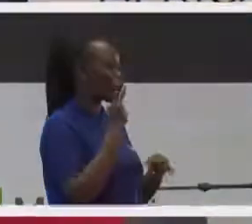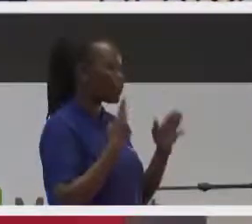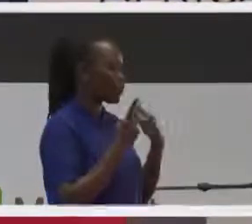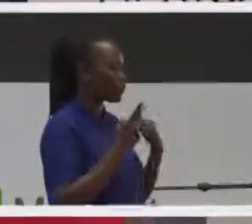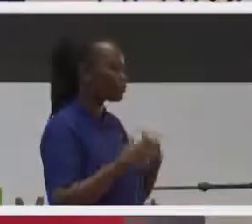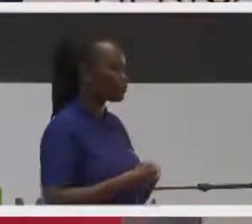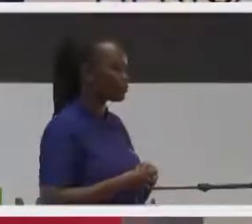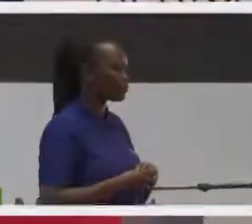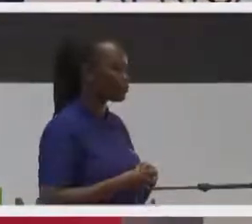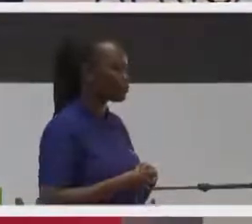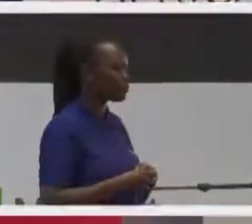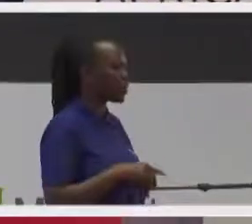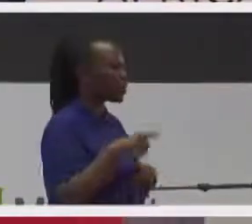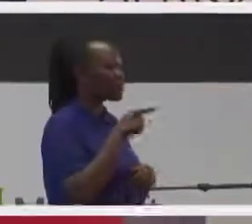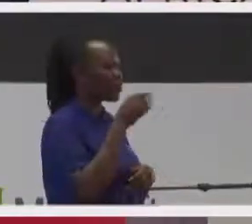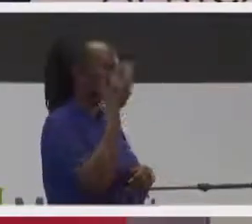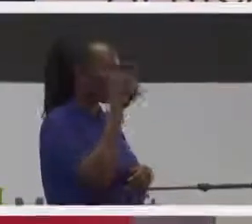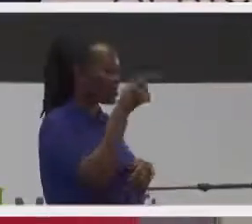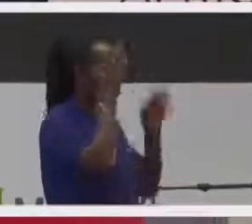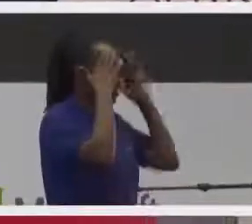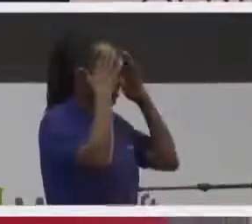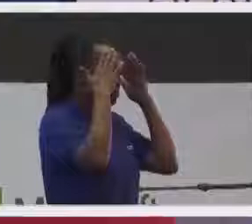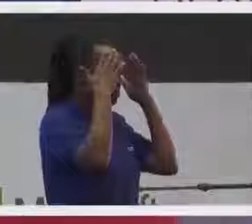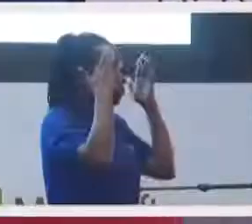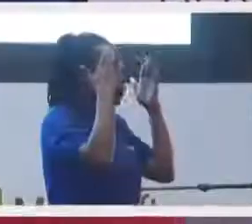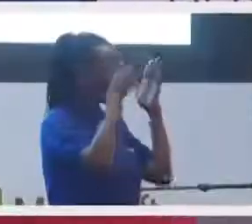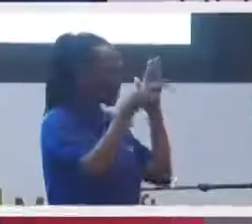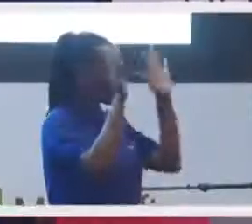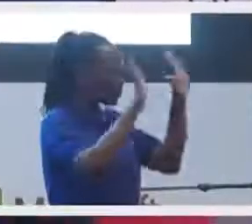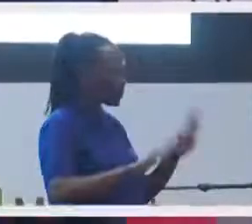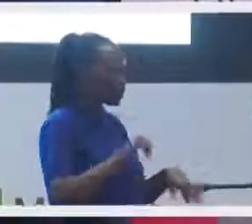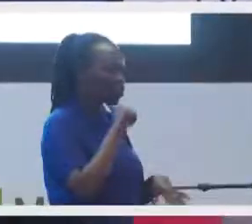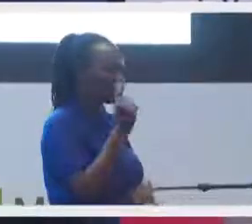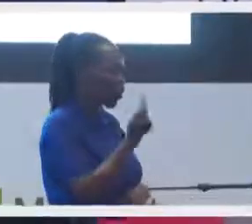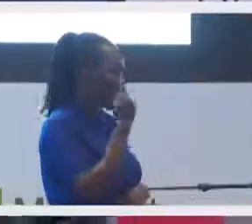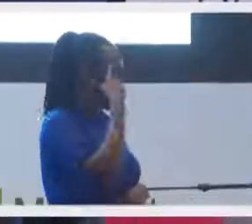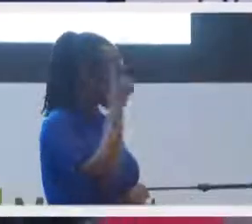And that's not important. That's important not only for